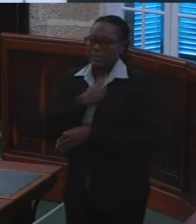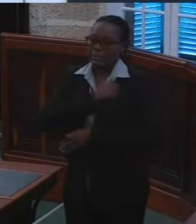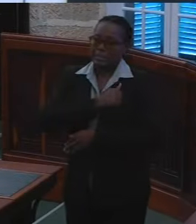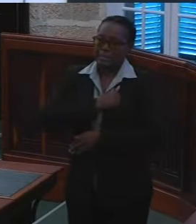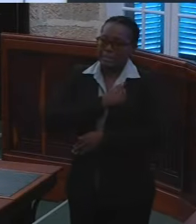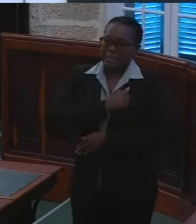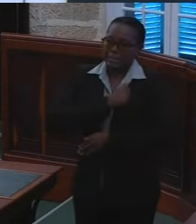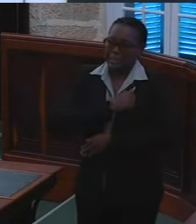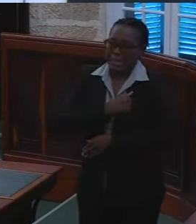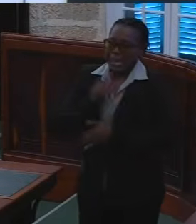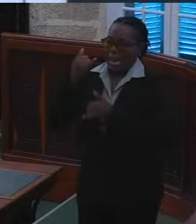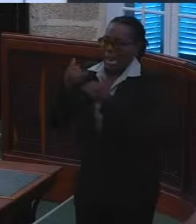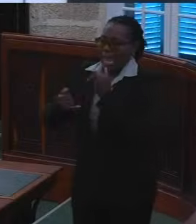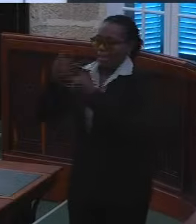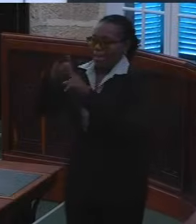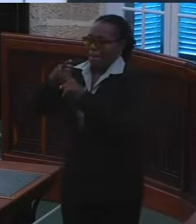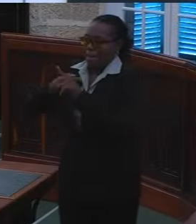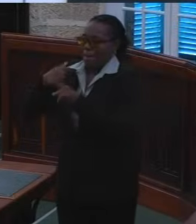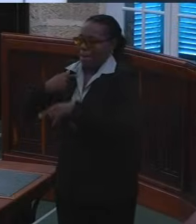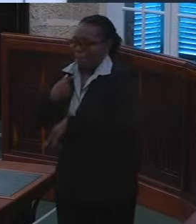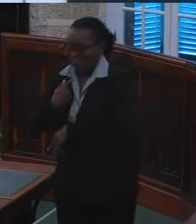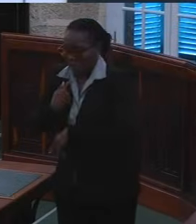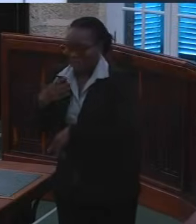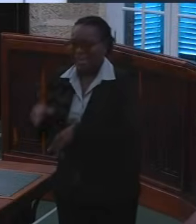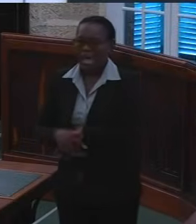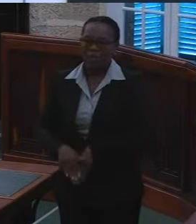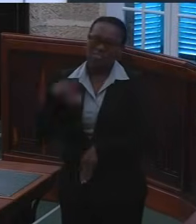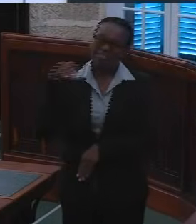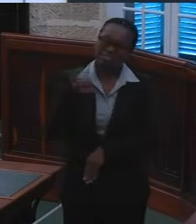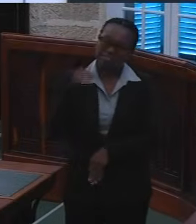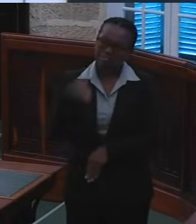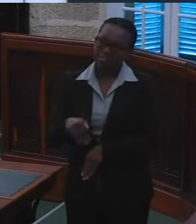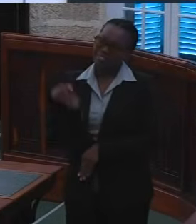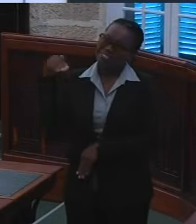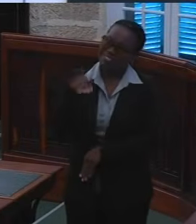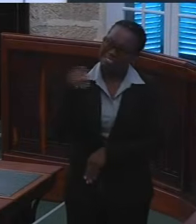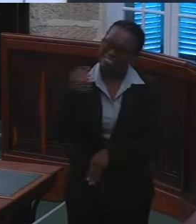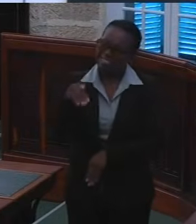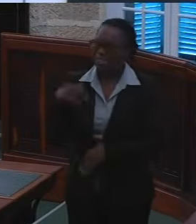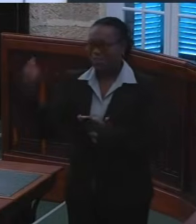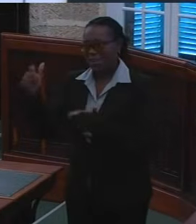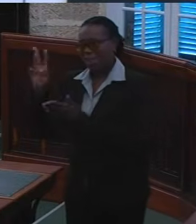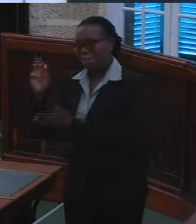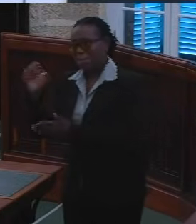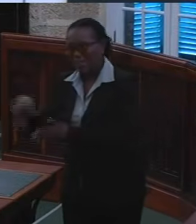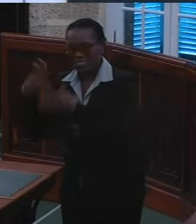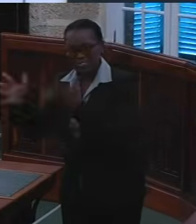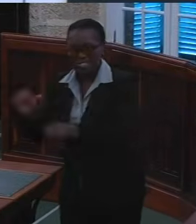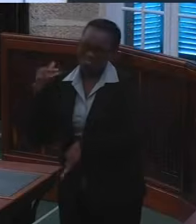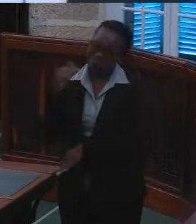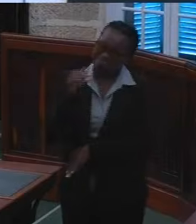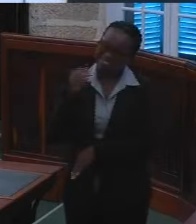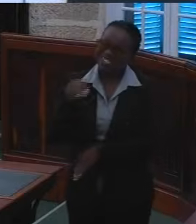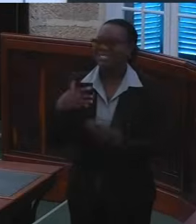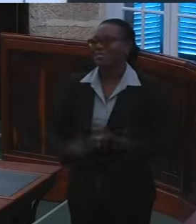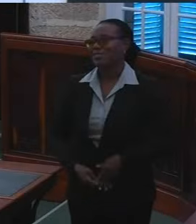months of my time, I was tormenting her to make sure we get this bill finished, and she did a fantastic job to allow us to be here. I